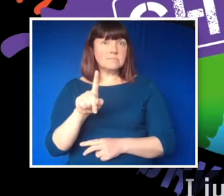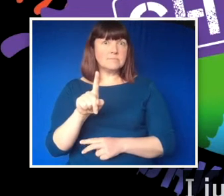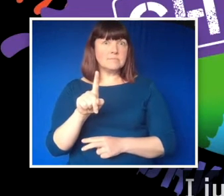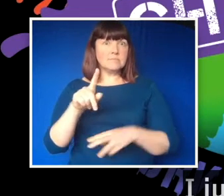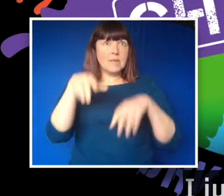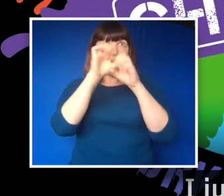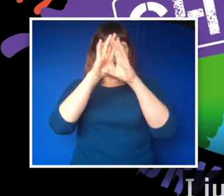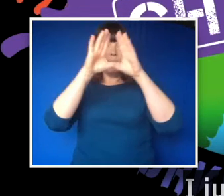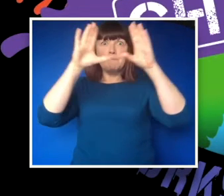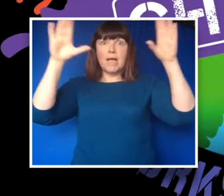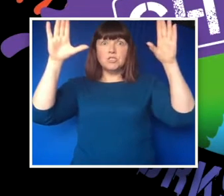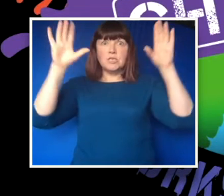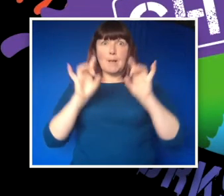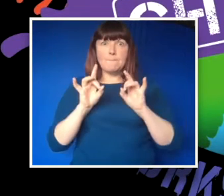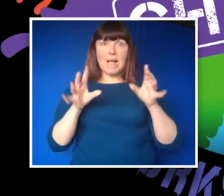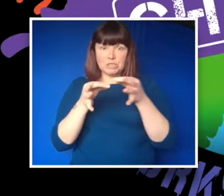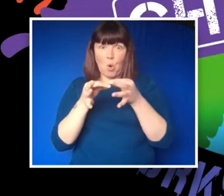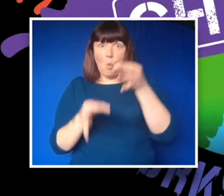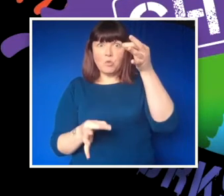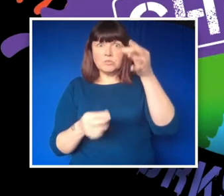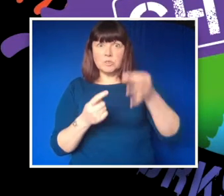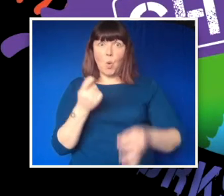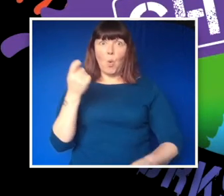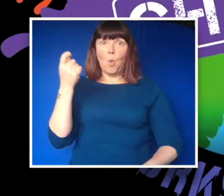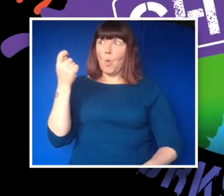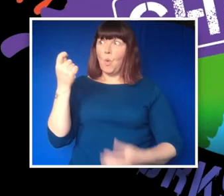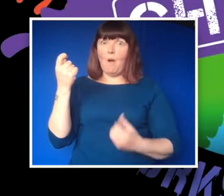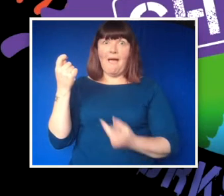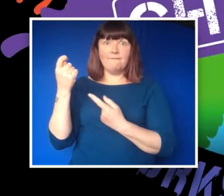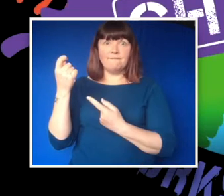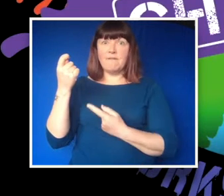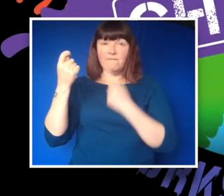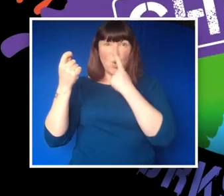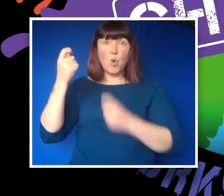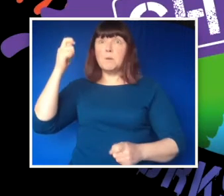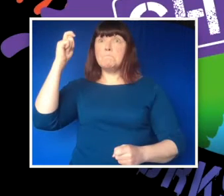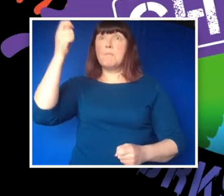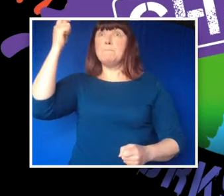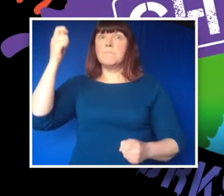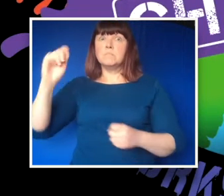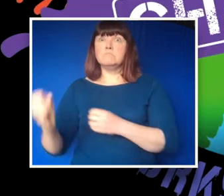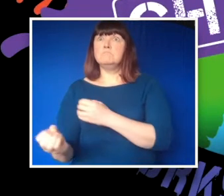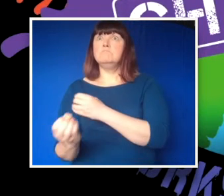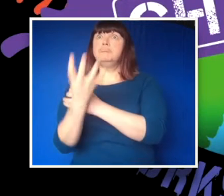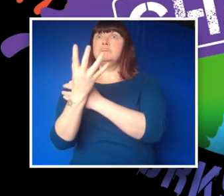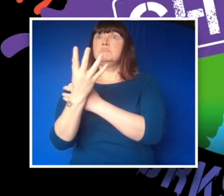a magic wand. If you could create your dream house, what would it look